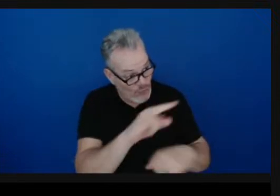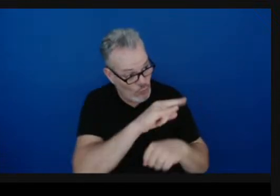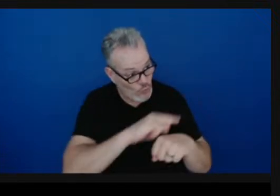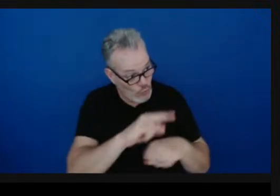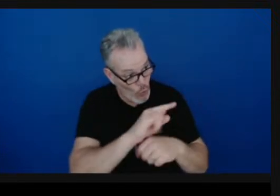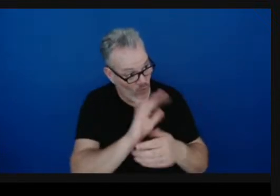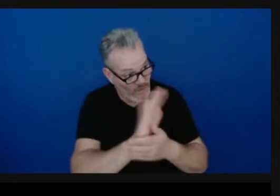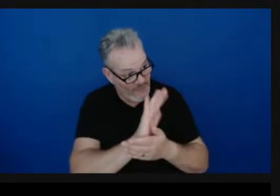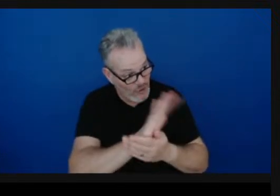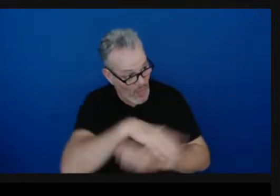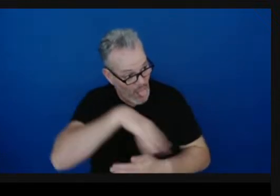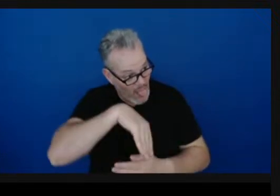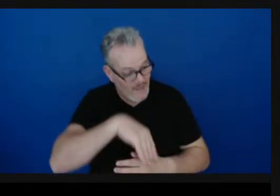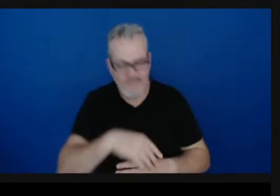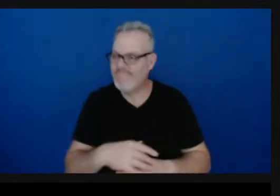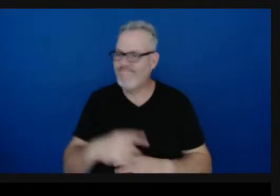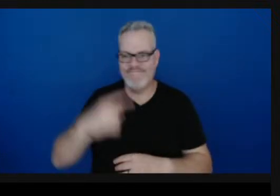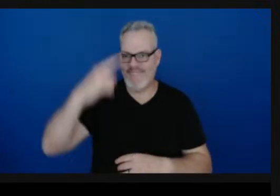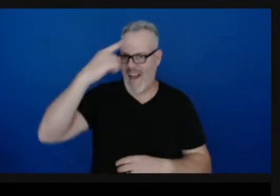it's all from the helicopter that I've seen.